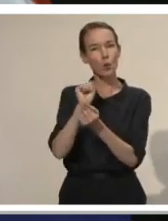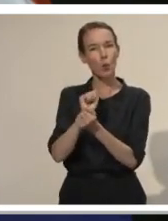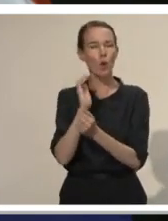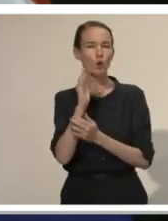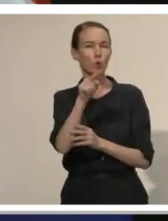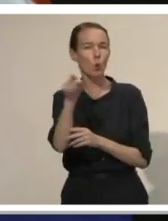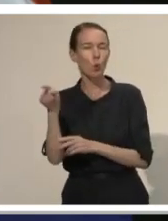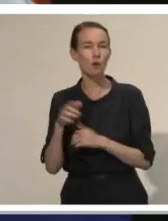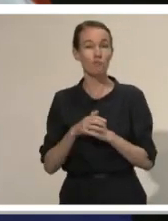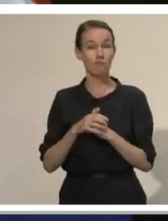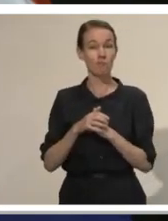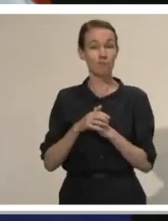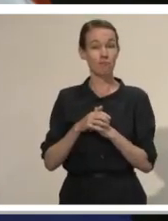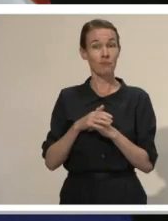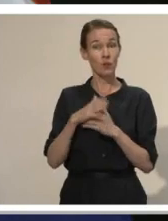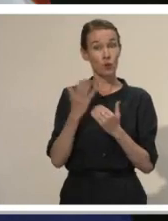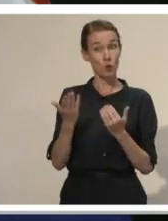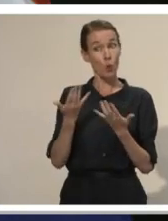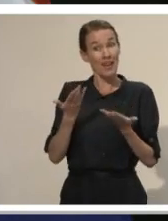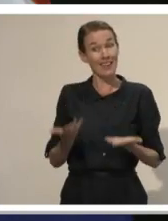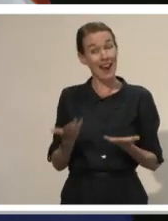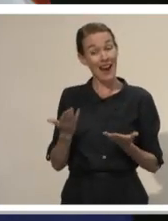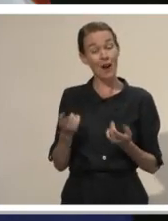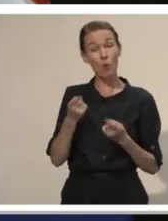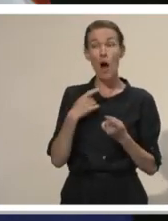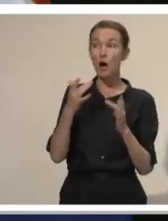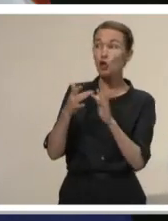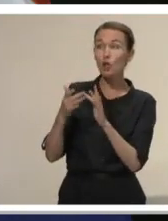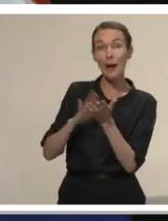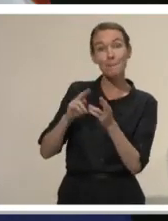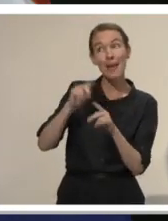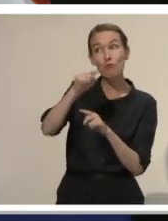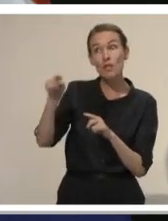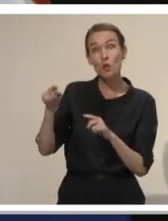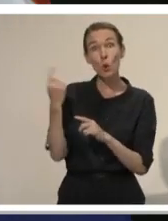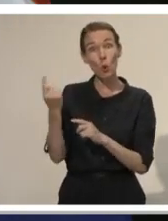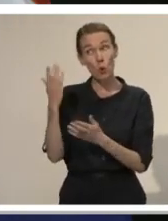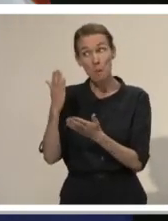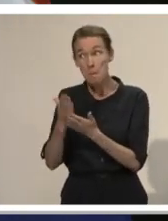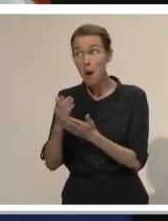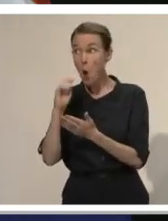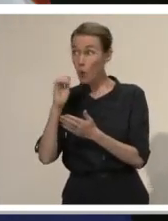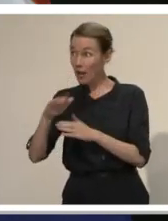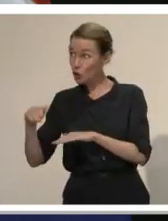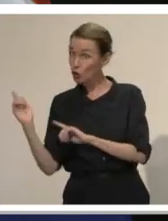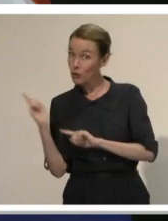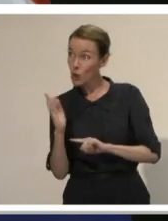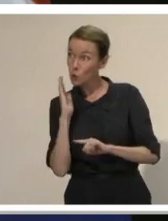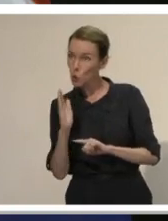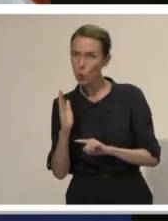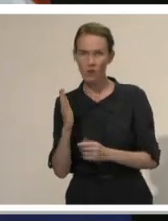what I've heard, the numbers that are registering for return are relatively small. But that is anecdotal. The Health Minister